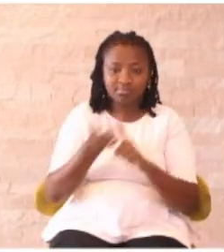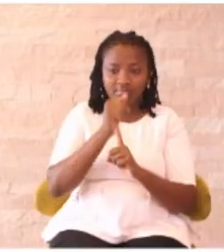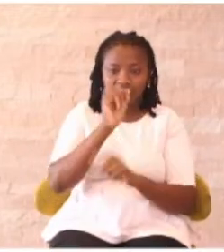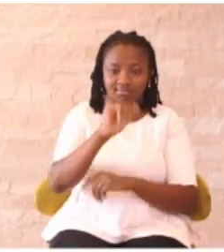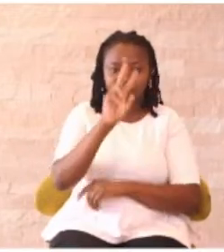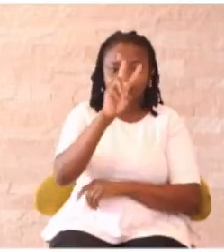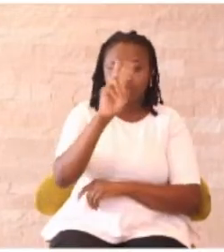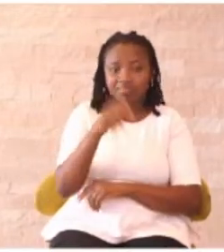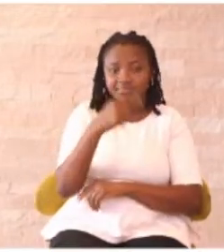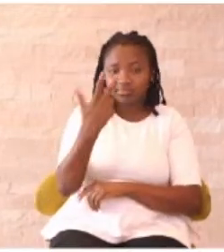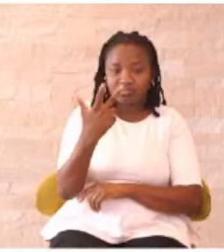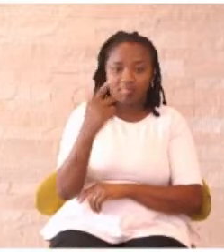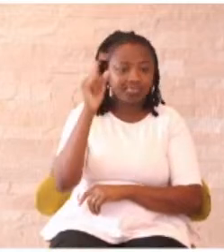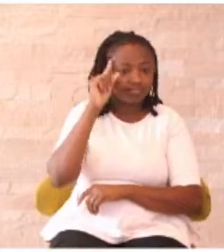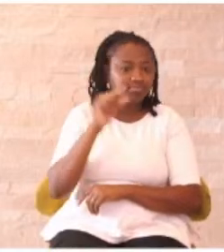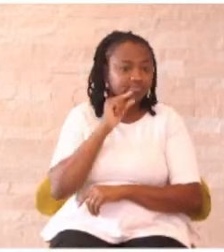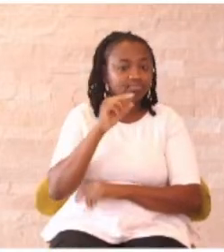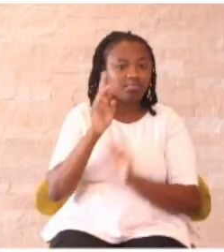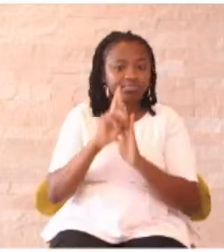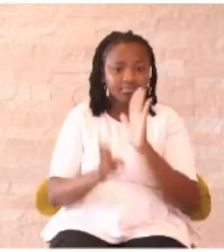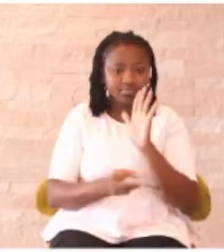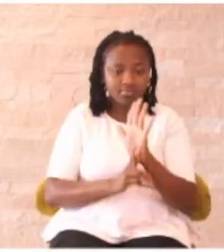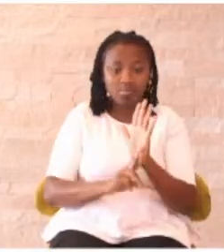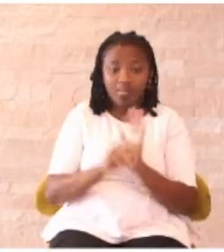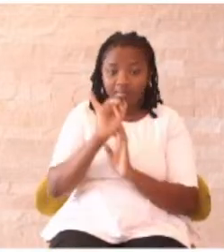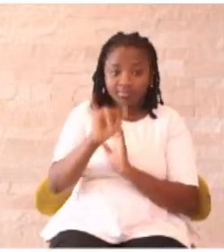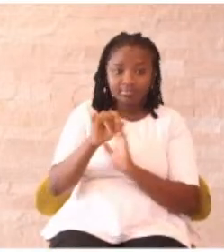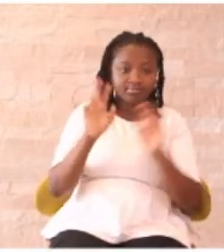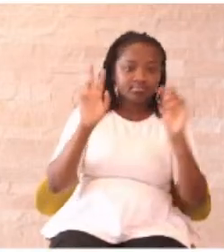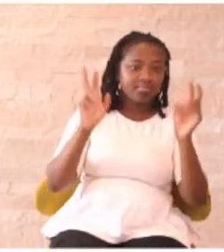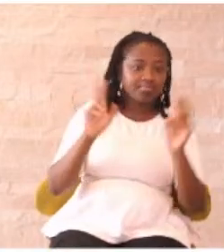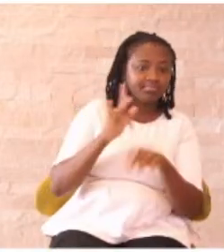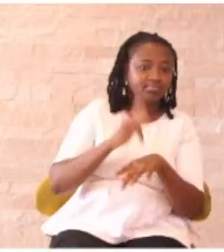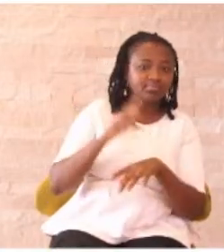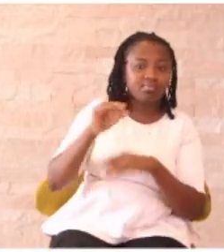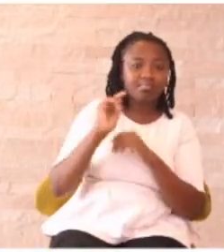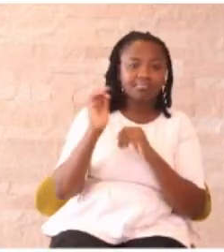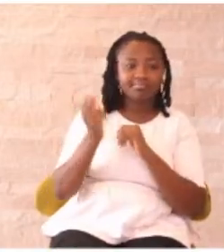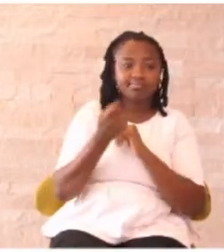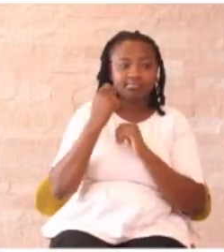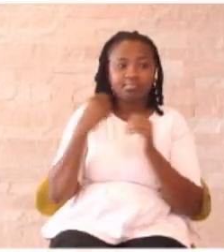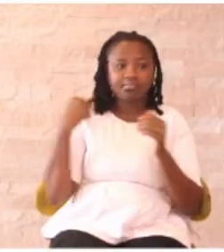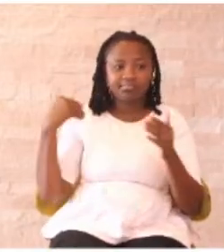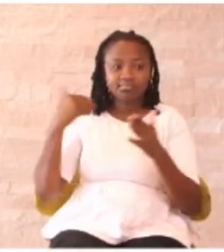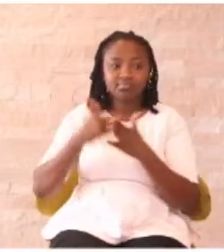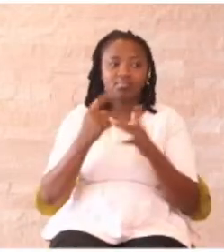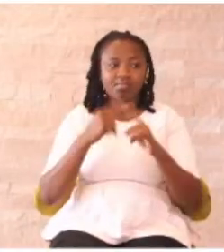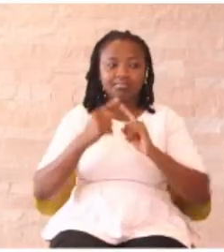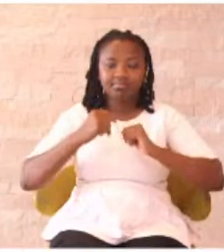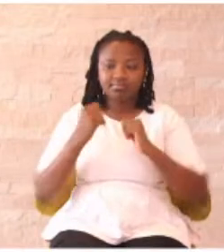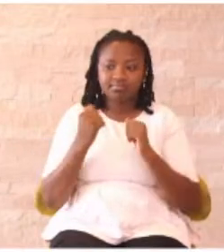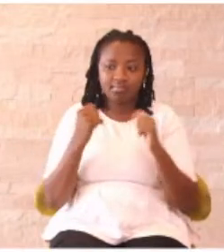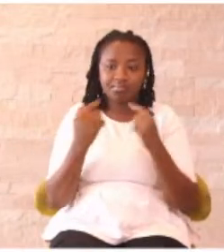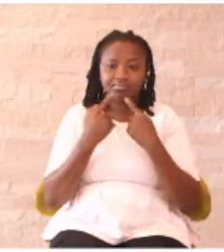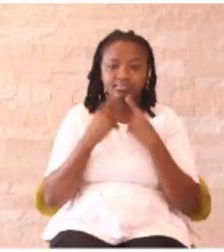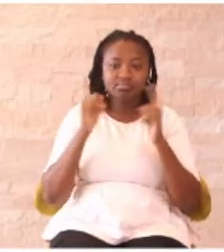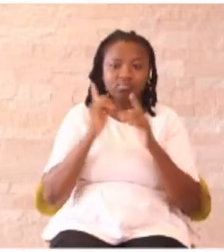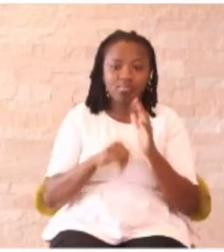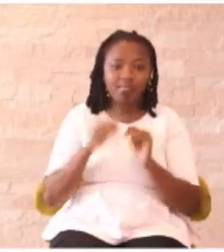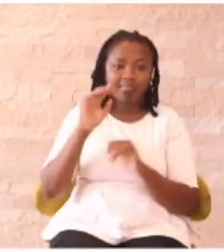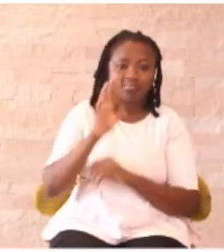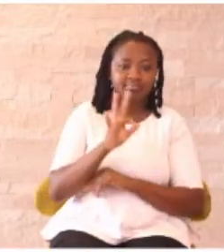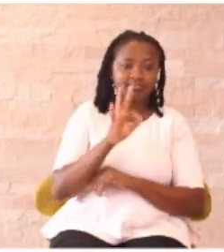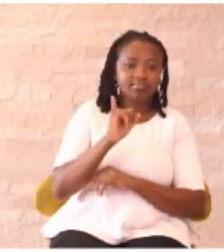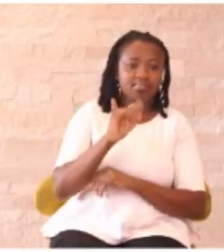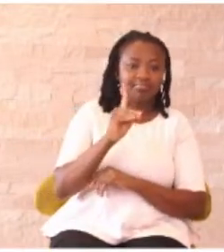an elusive issue in Kenya. And we are happy to report that FIDA-Kenya is one of the institutions that